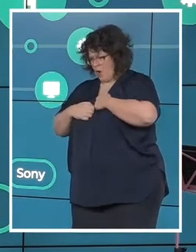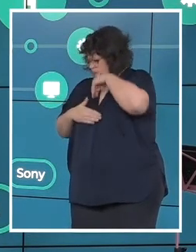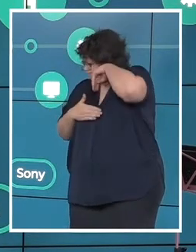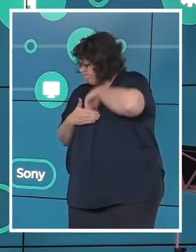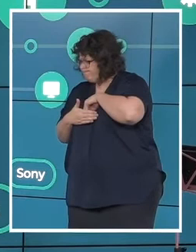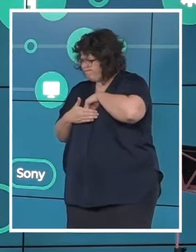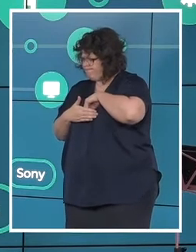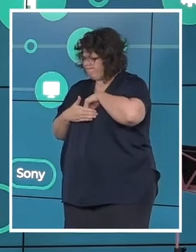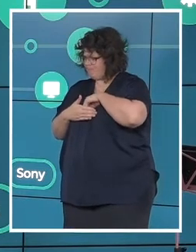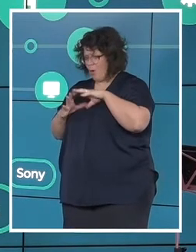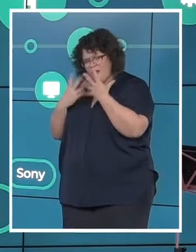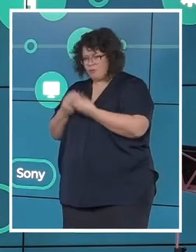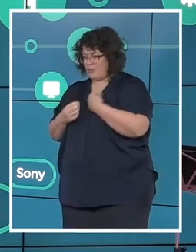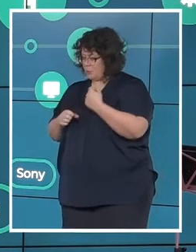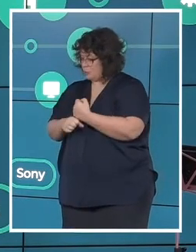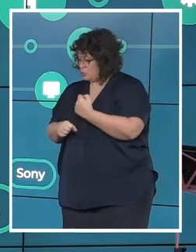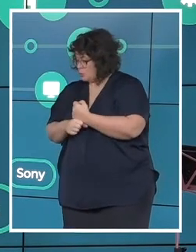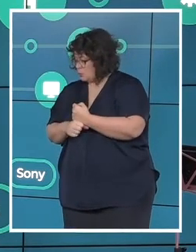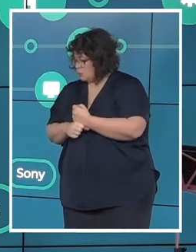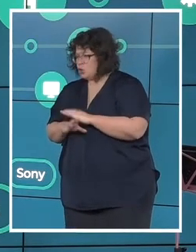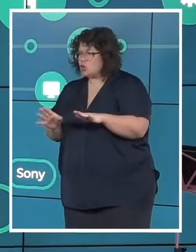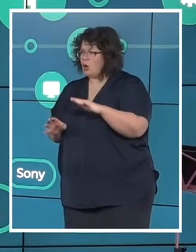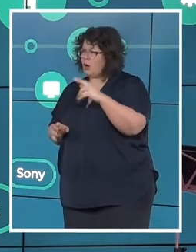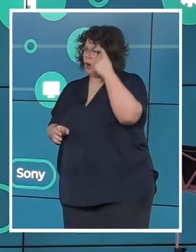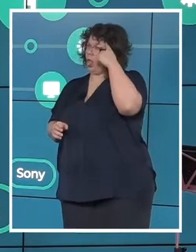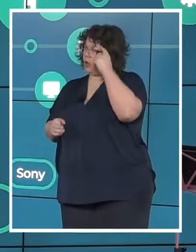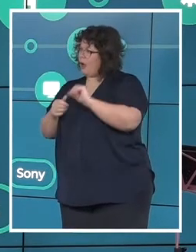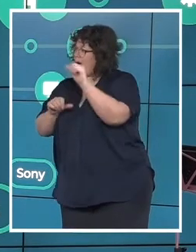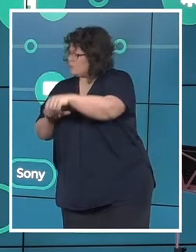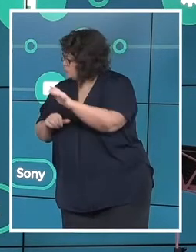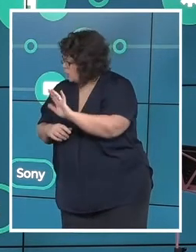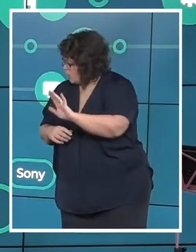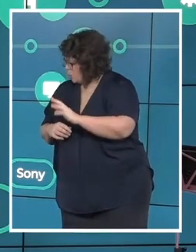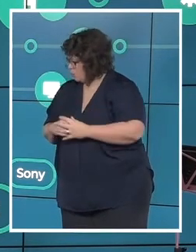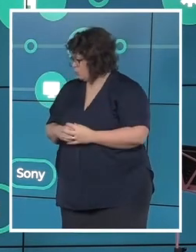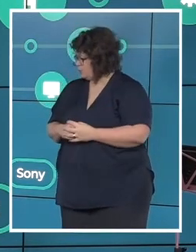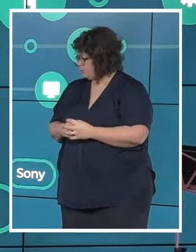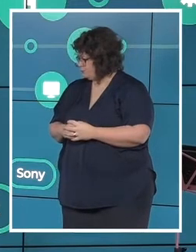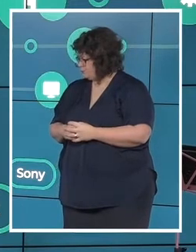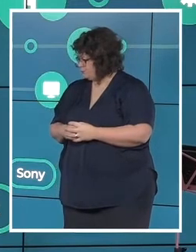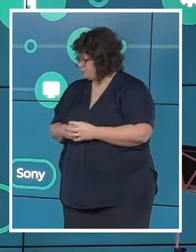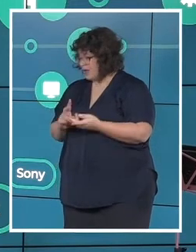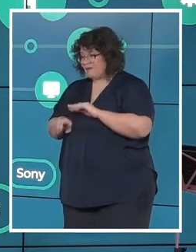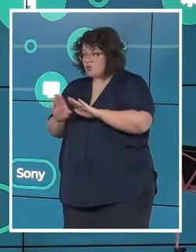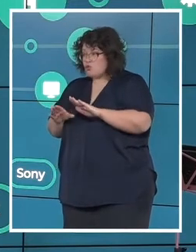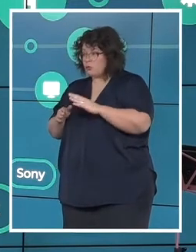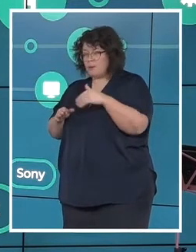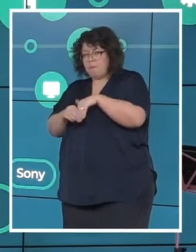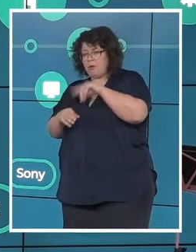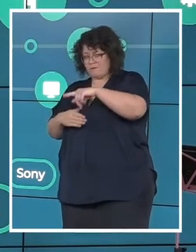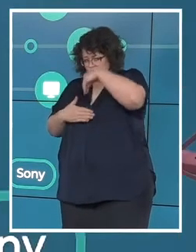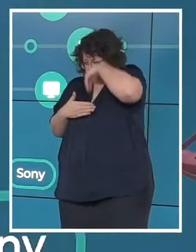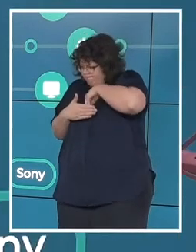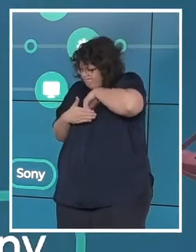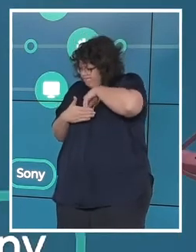not really a part of your DNA, it doesn't become so seamless. And so we're really,